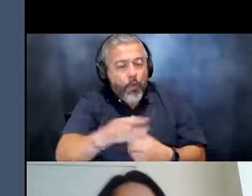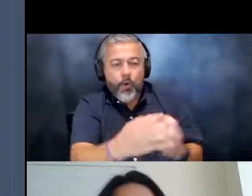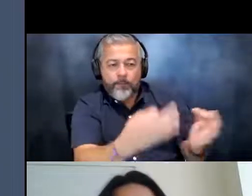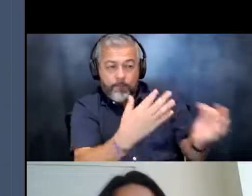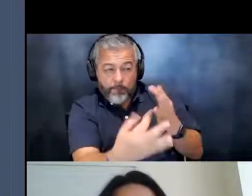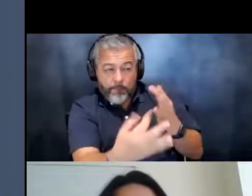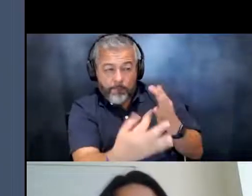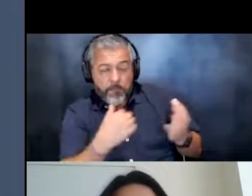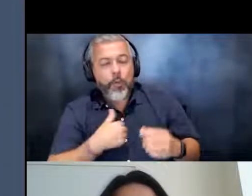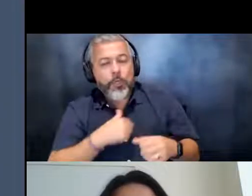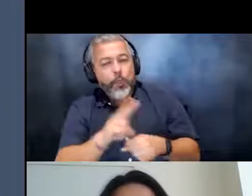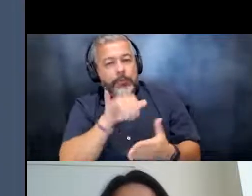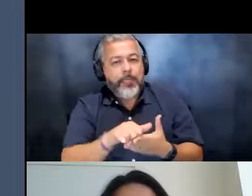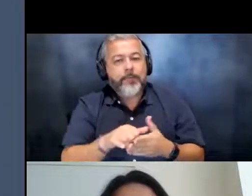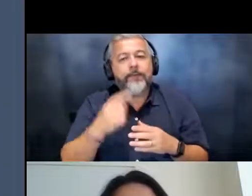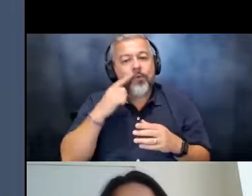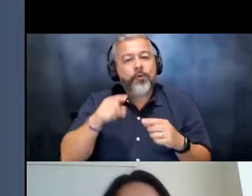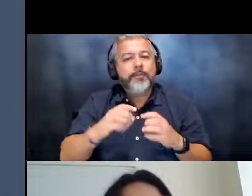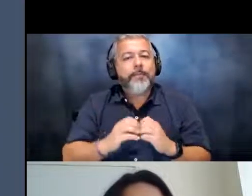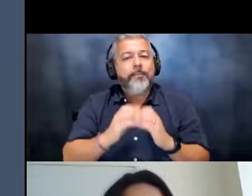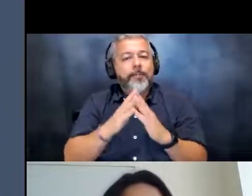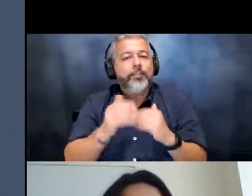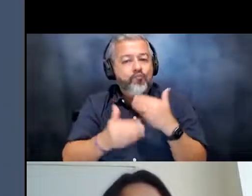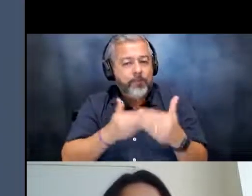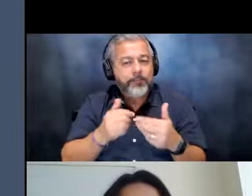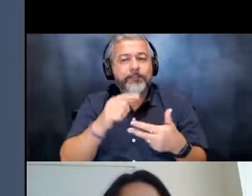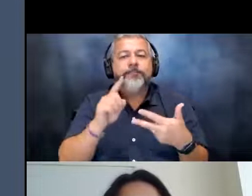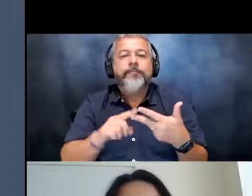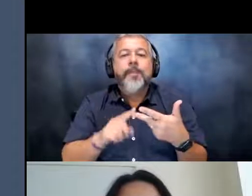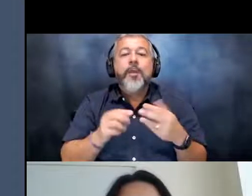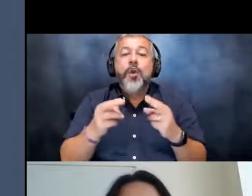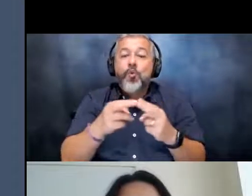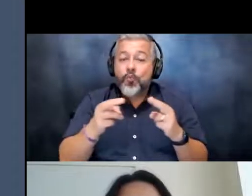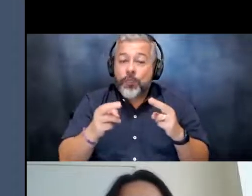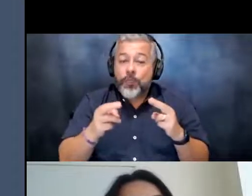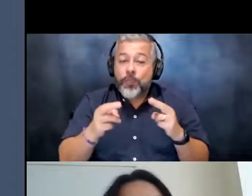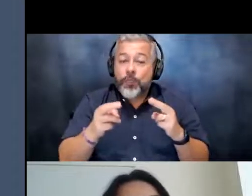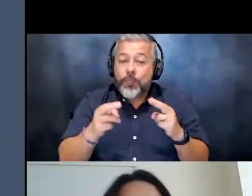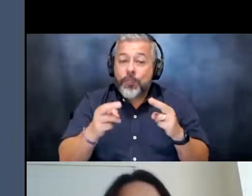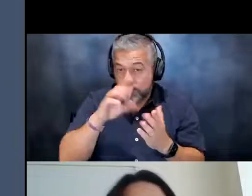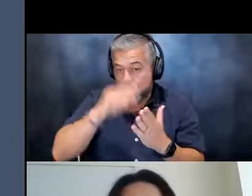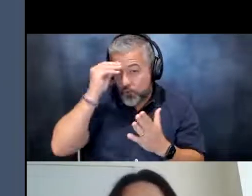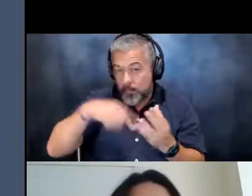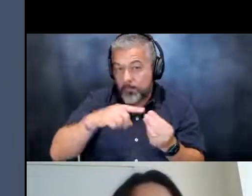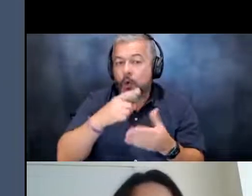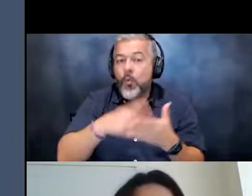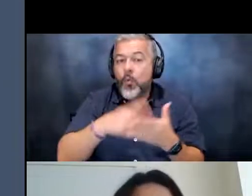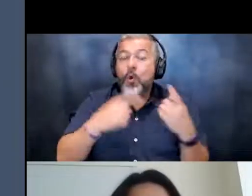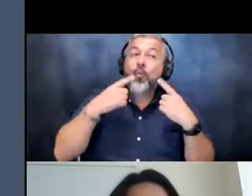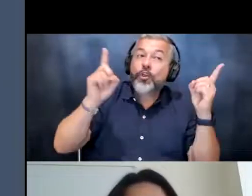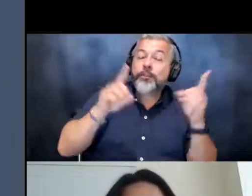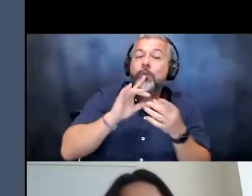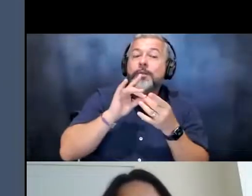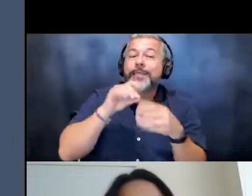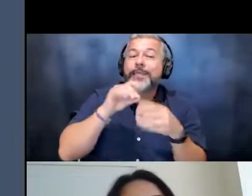this implementation process. Regional meetings to learn about what is working in respective